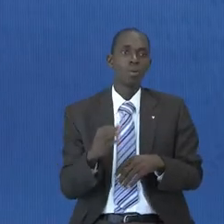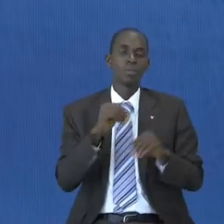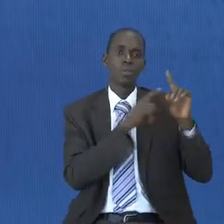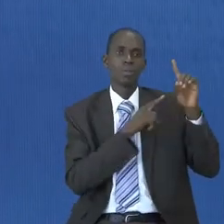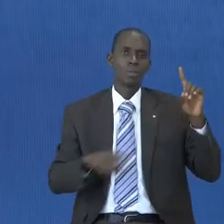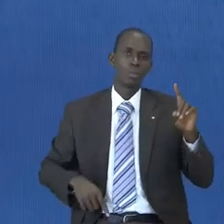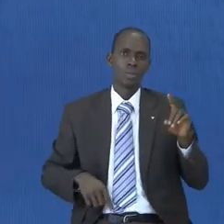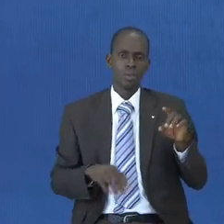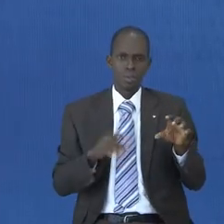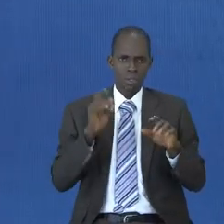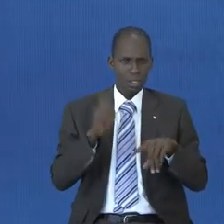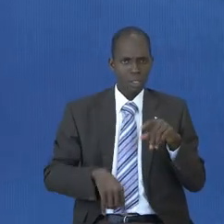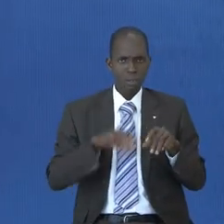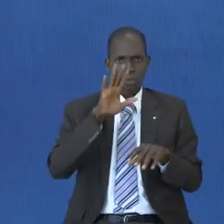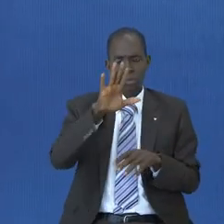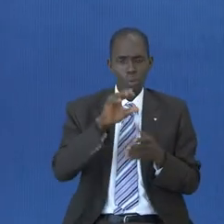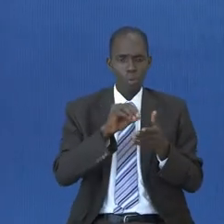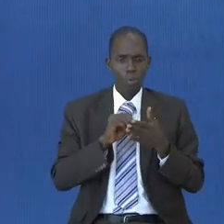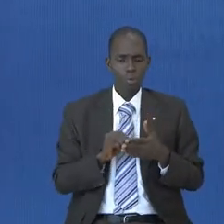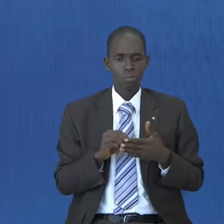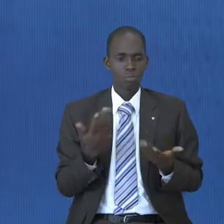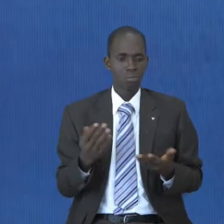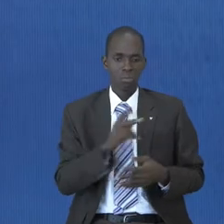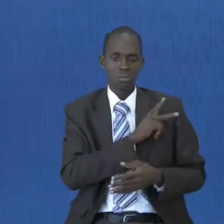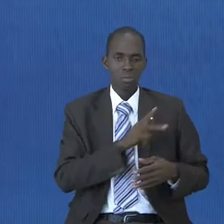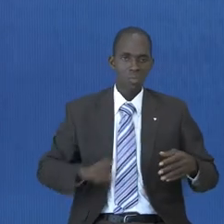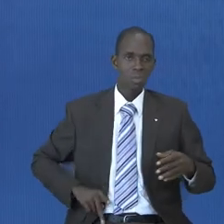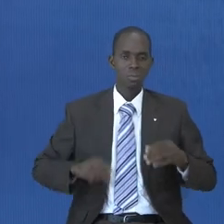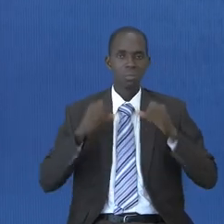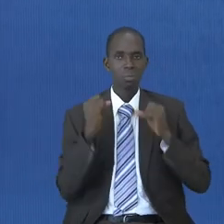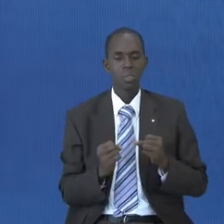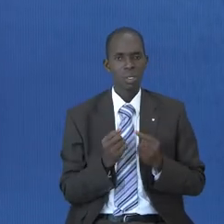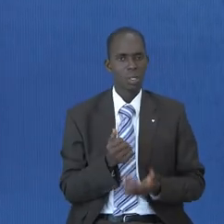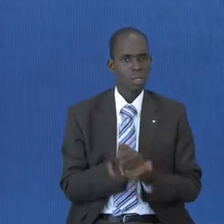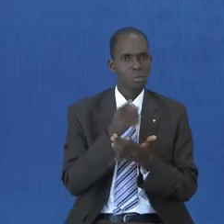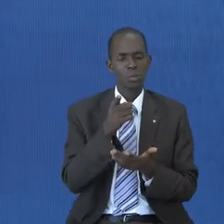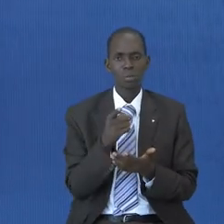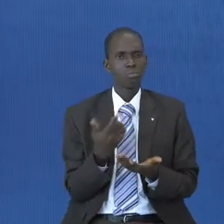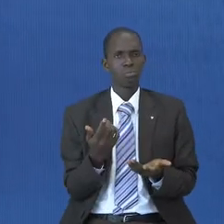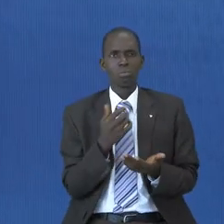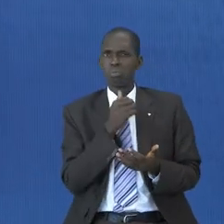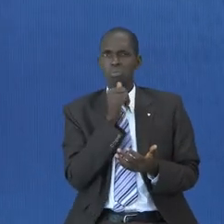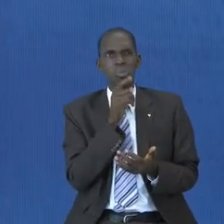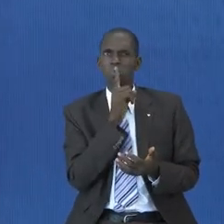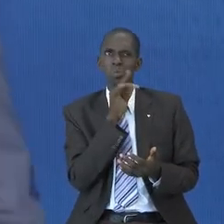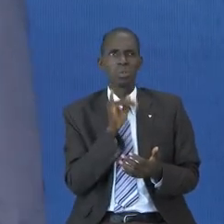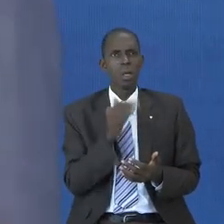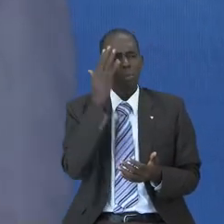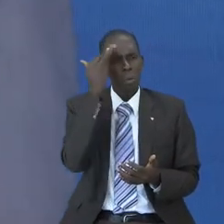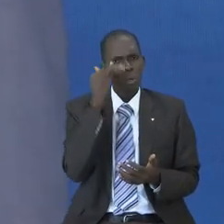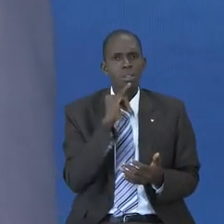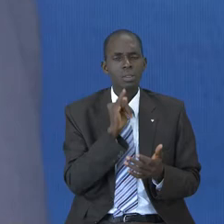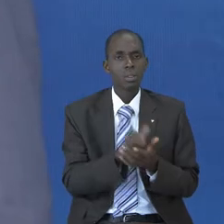your kingship qualify you? He said, not really. Why? Tell me.